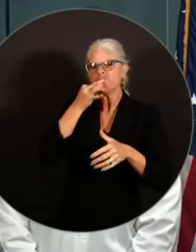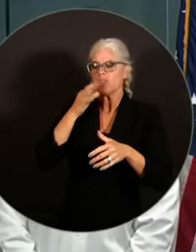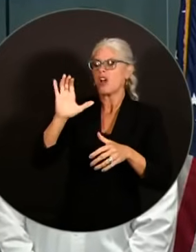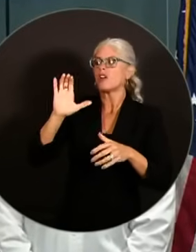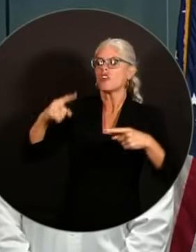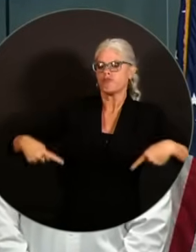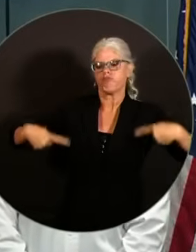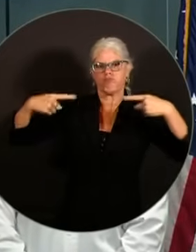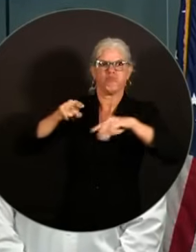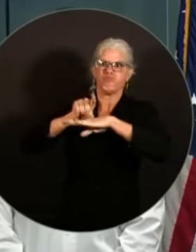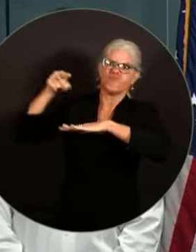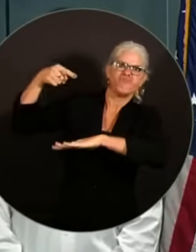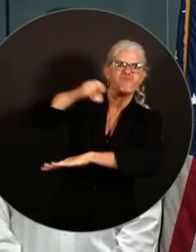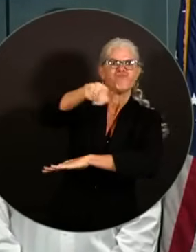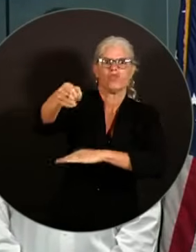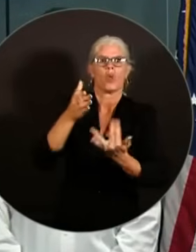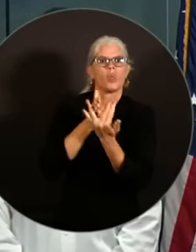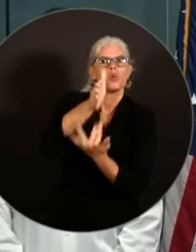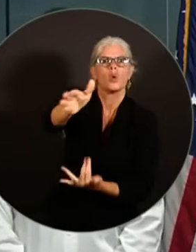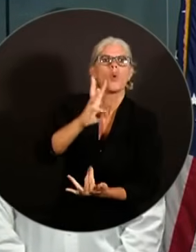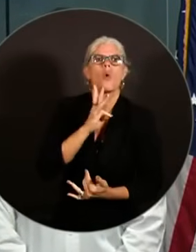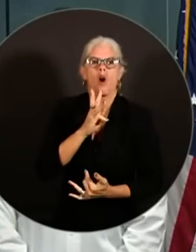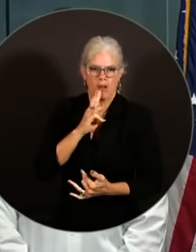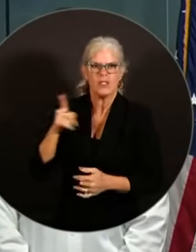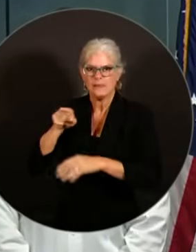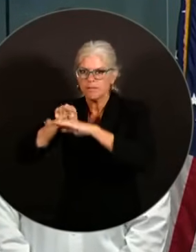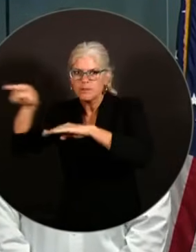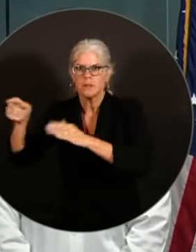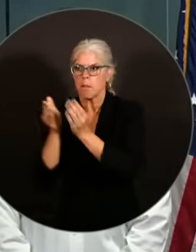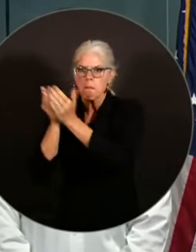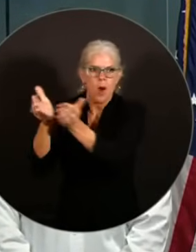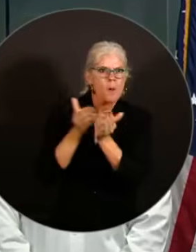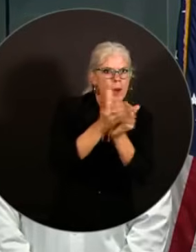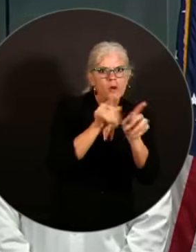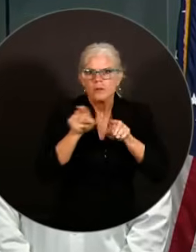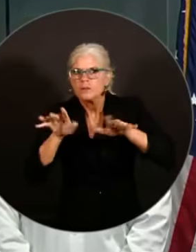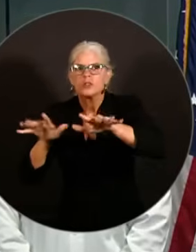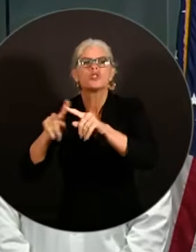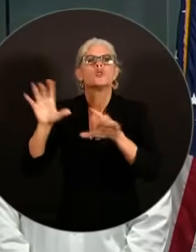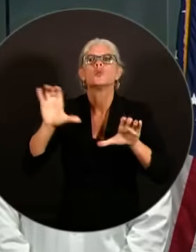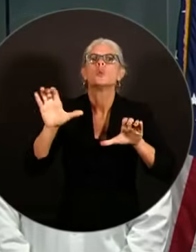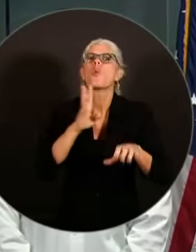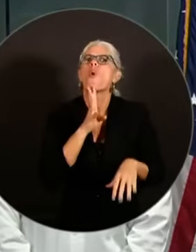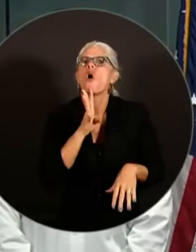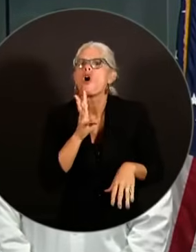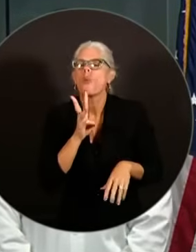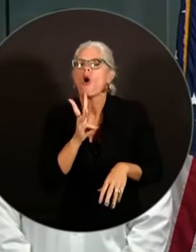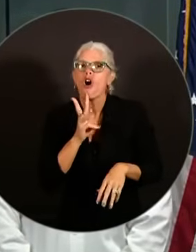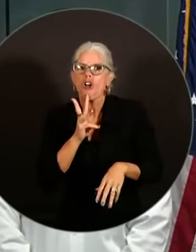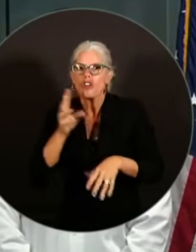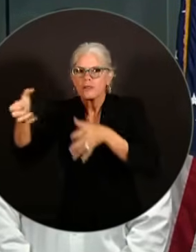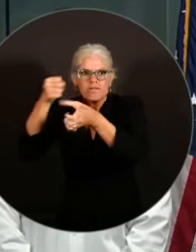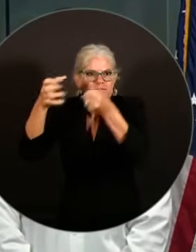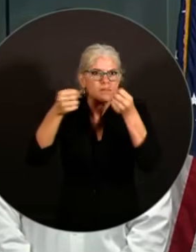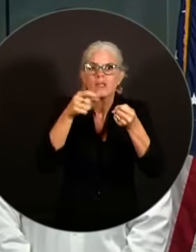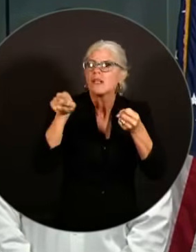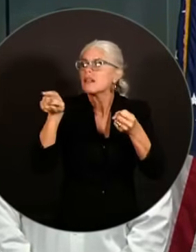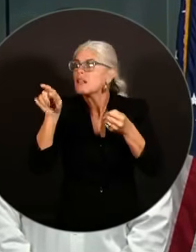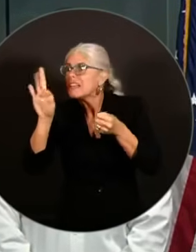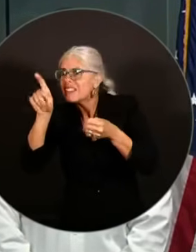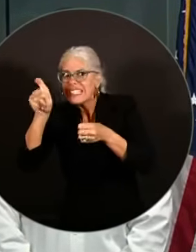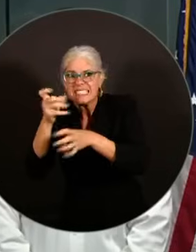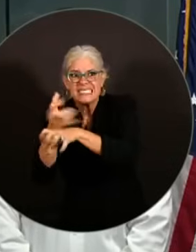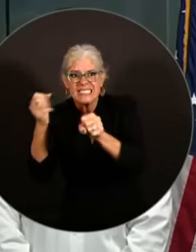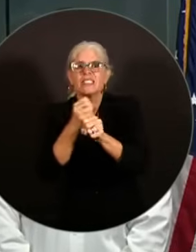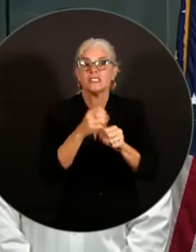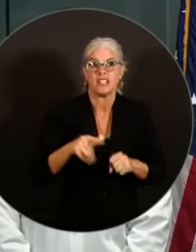to expand the capacity of the local counties' abilities to conduct waterborne reconnaissance and search and rescue operations. Our